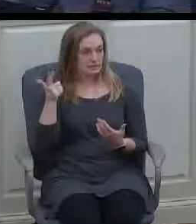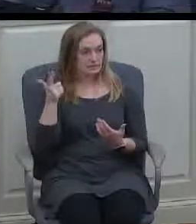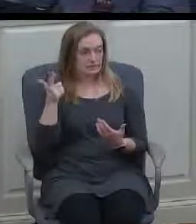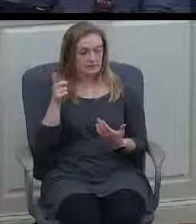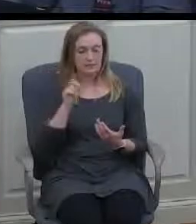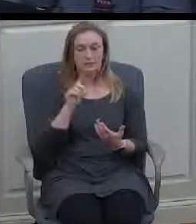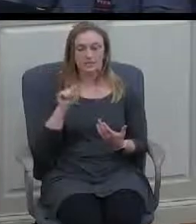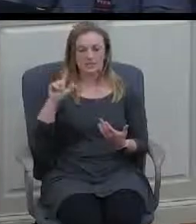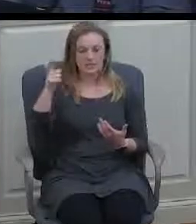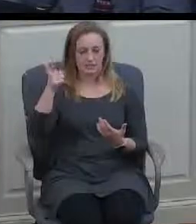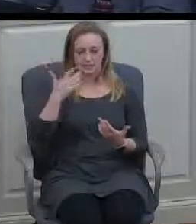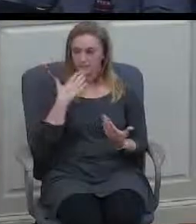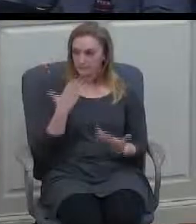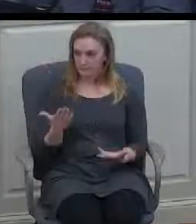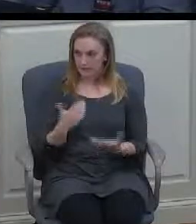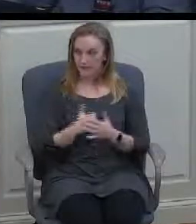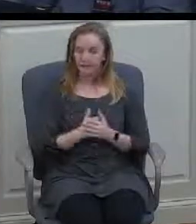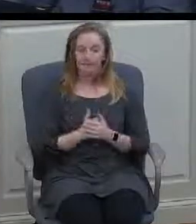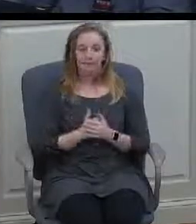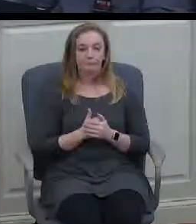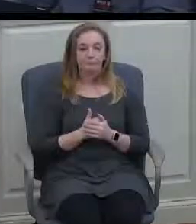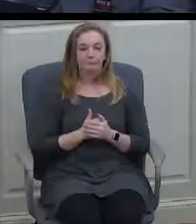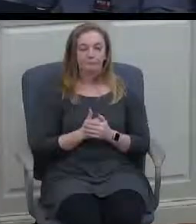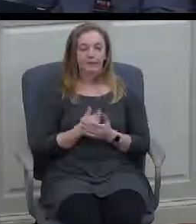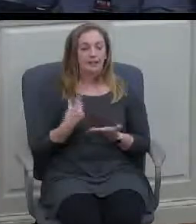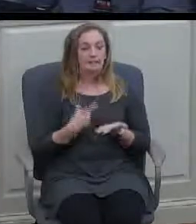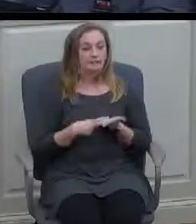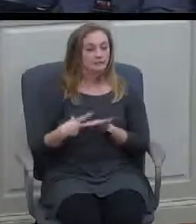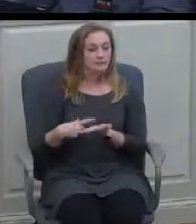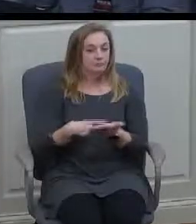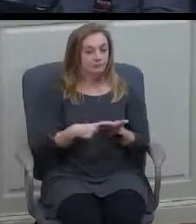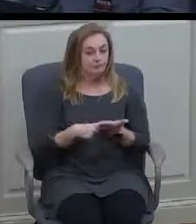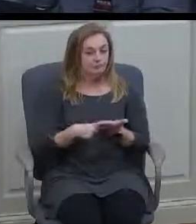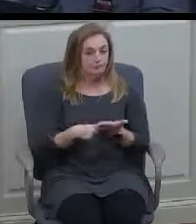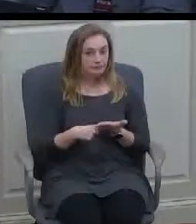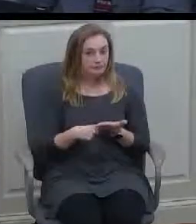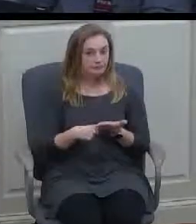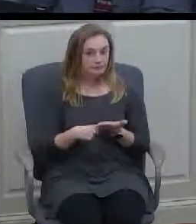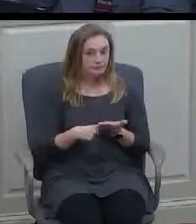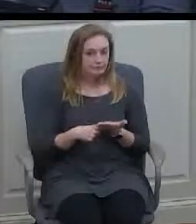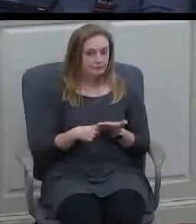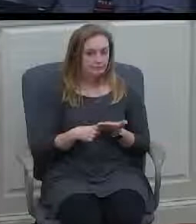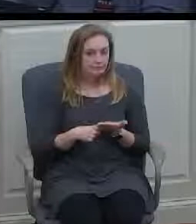Second? Commissioner Terry, thank you. Discussion, if there is any?